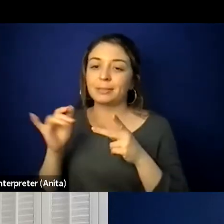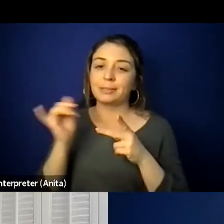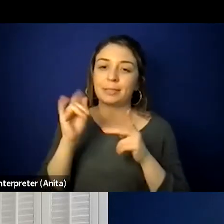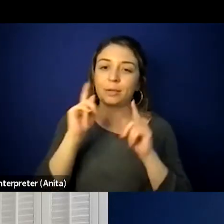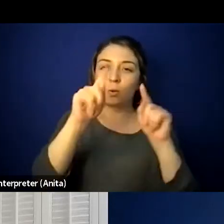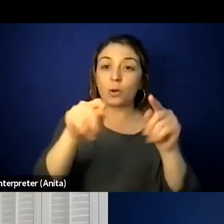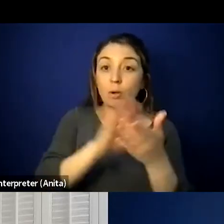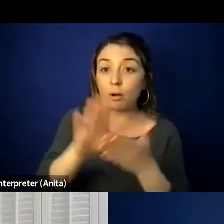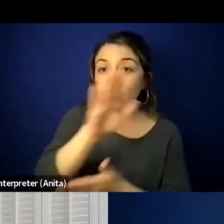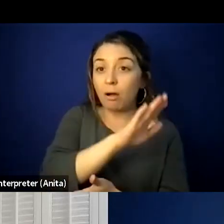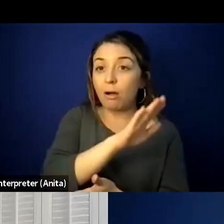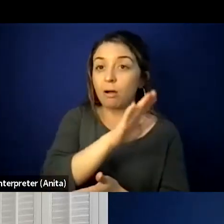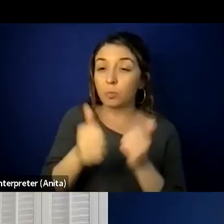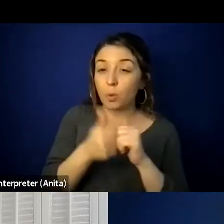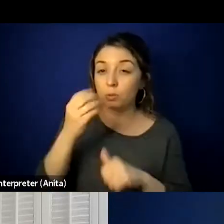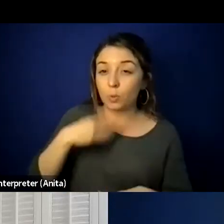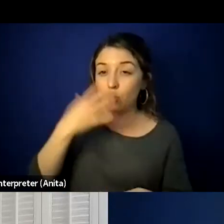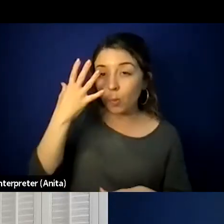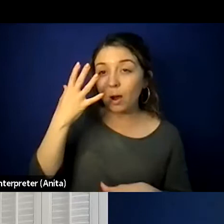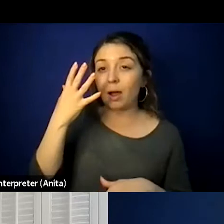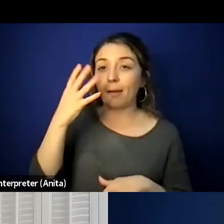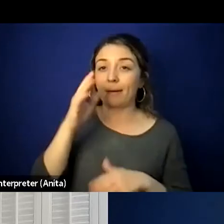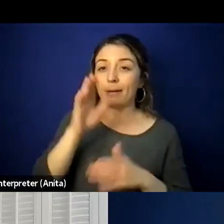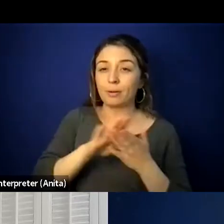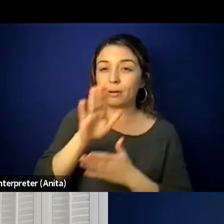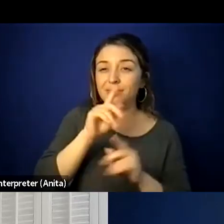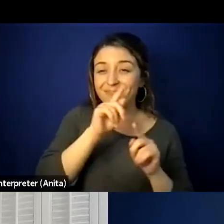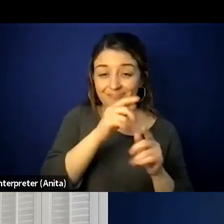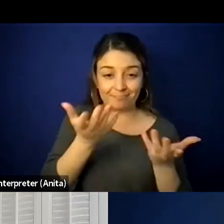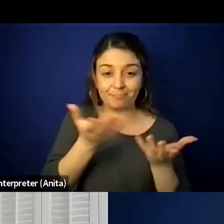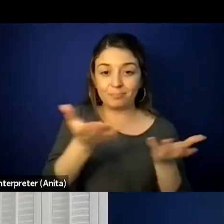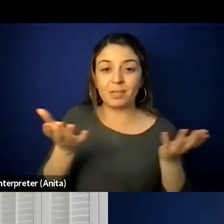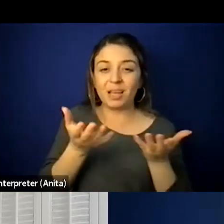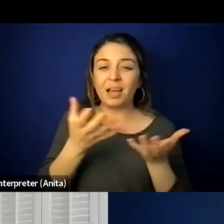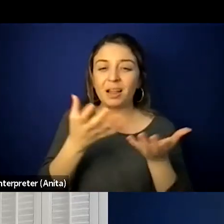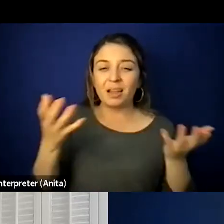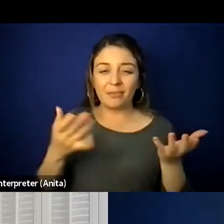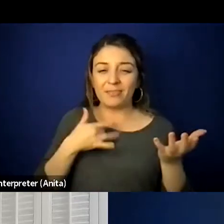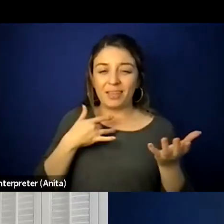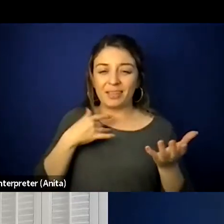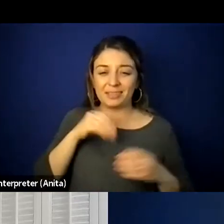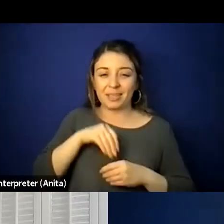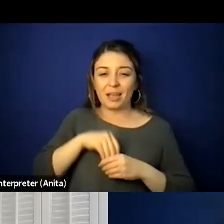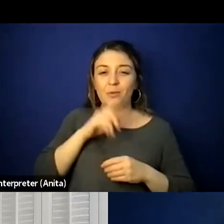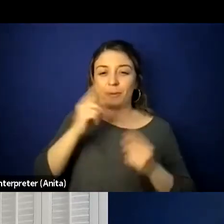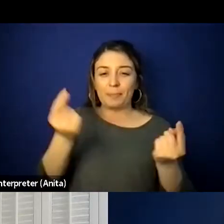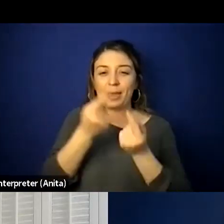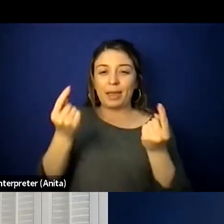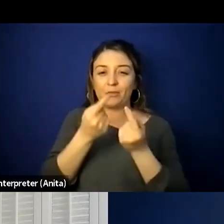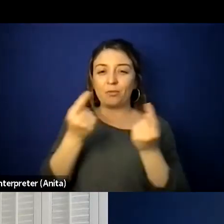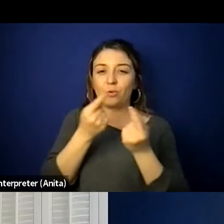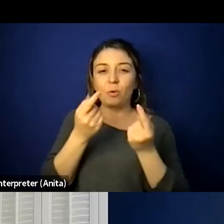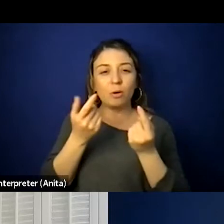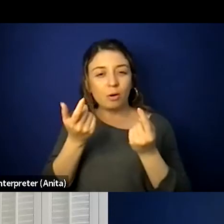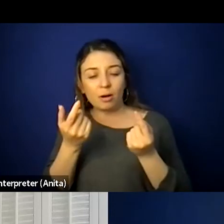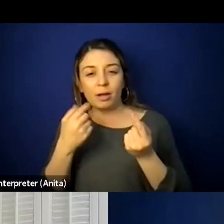colleges at predominantly white institutions, there is so much that's really painful about being included